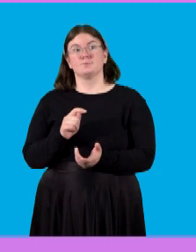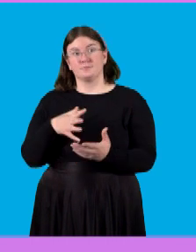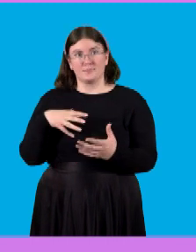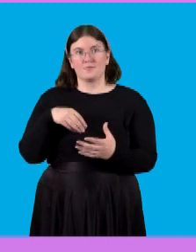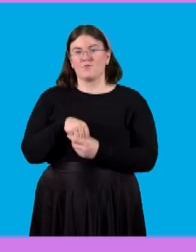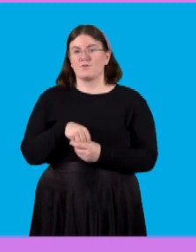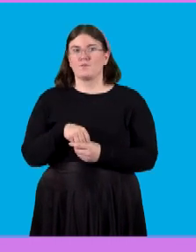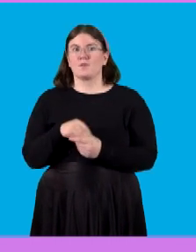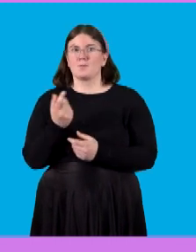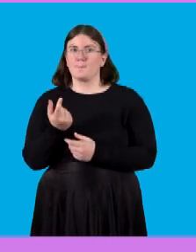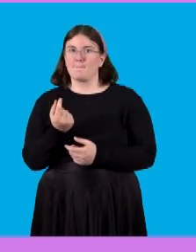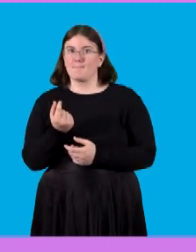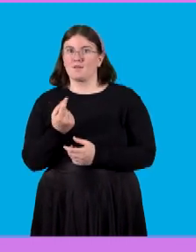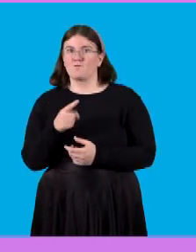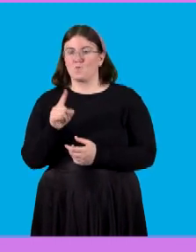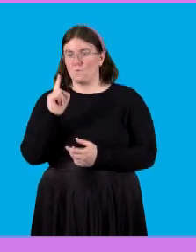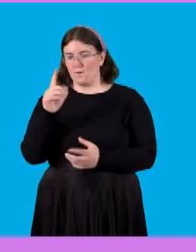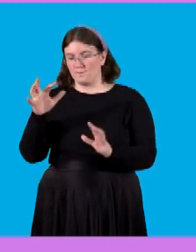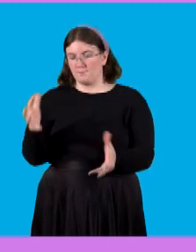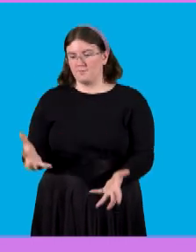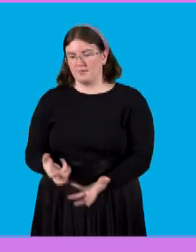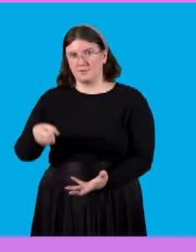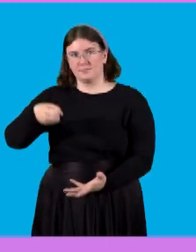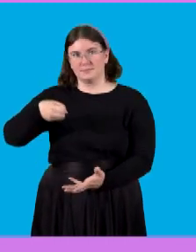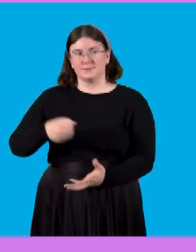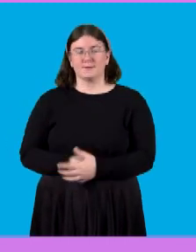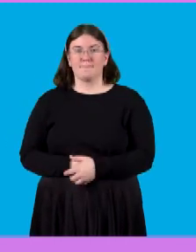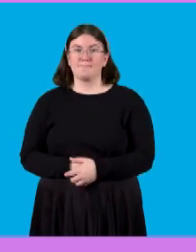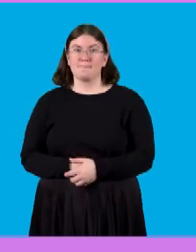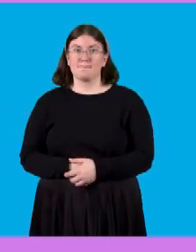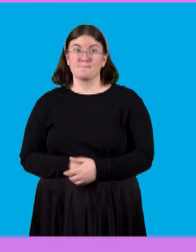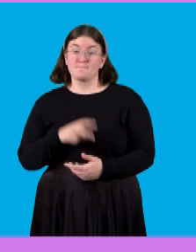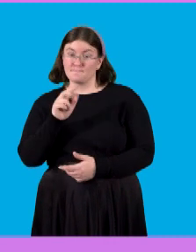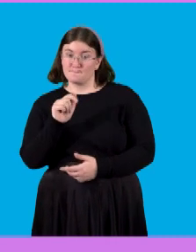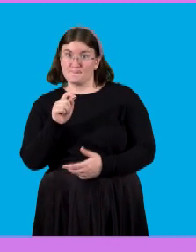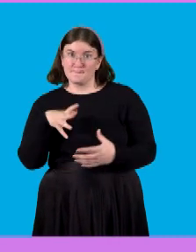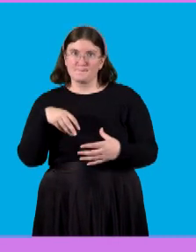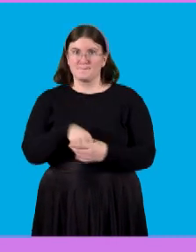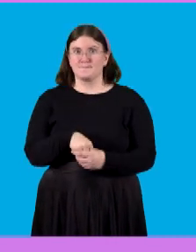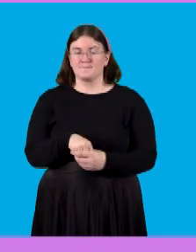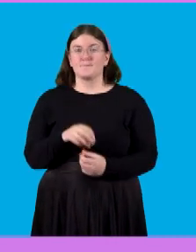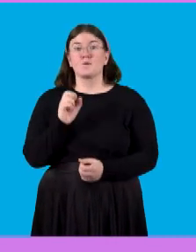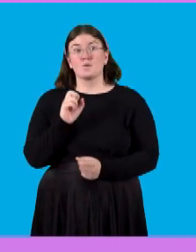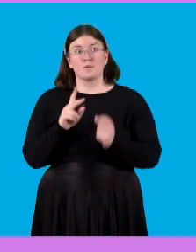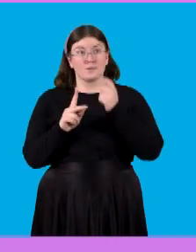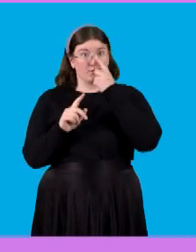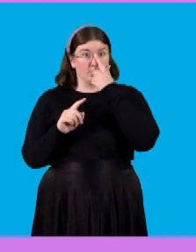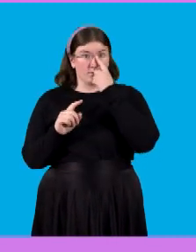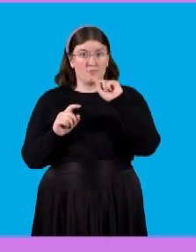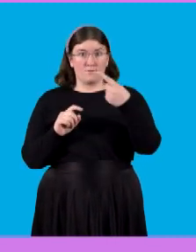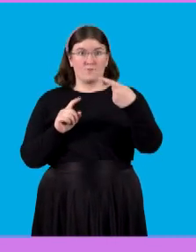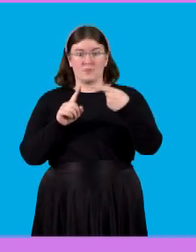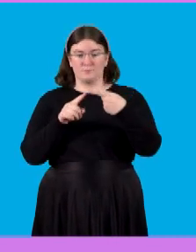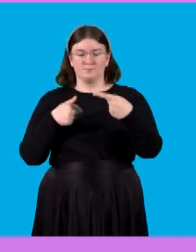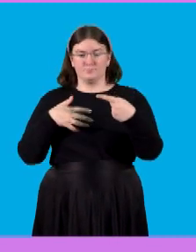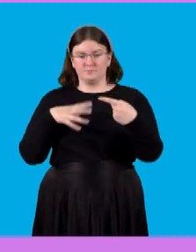All right, so my first starting point will be to see how much will a bucket of tennis ball cost him. We agree. We know the unit price that is